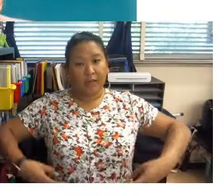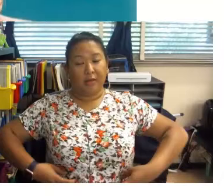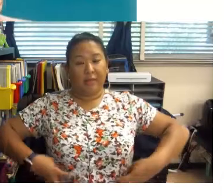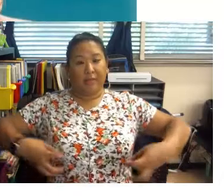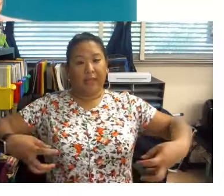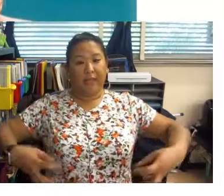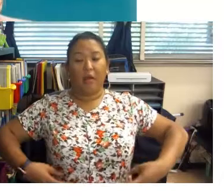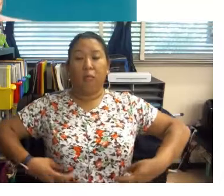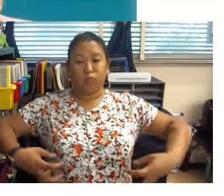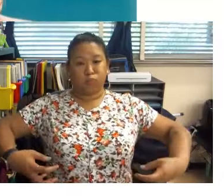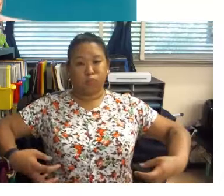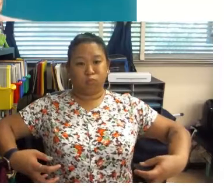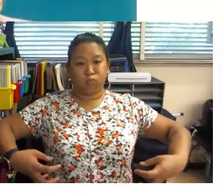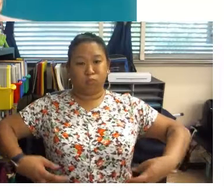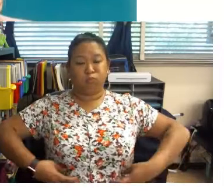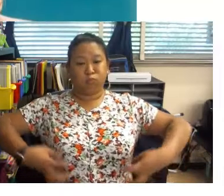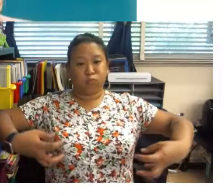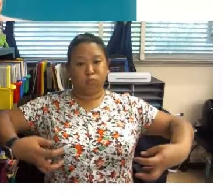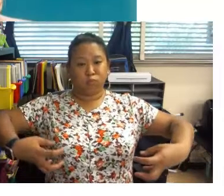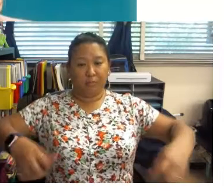chubby, fat,